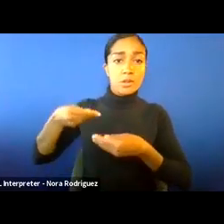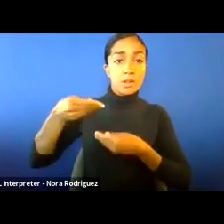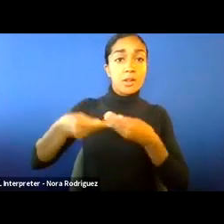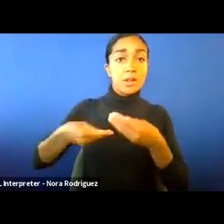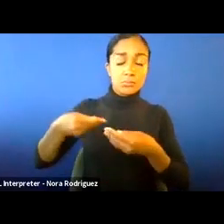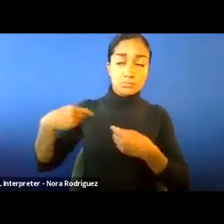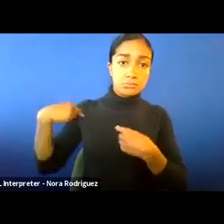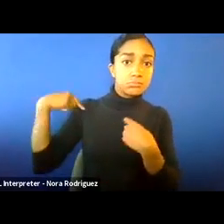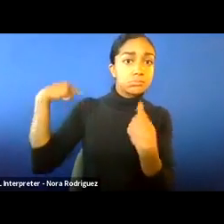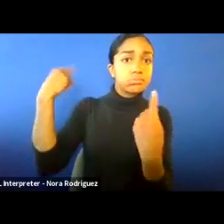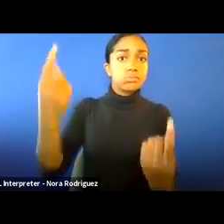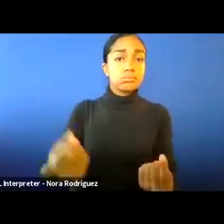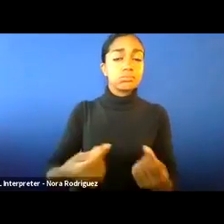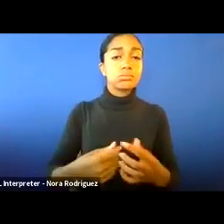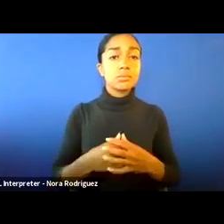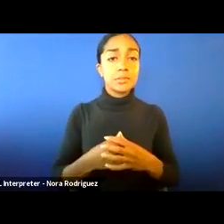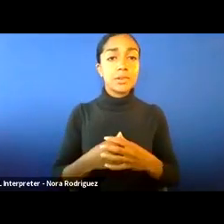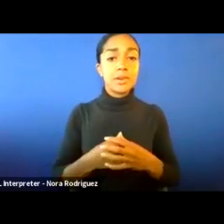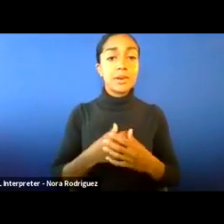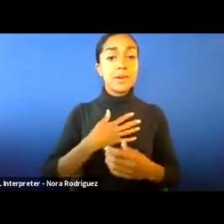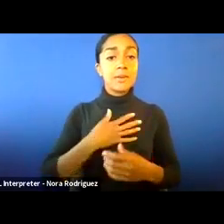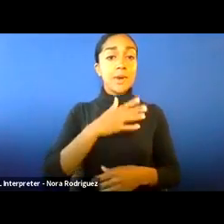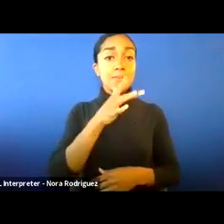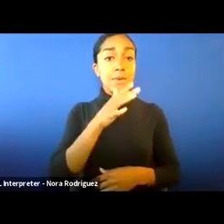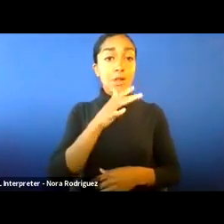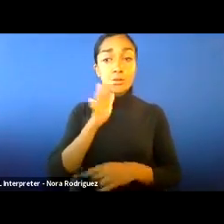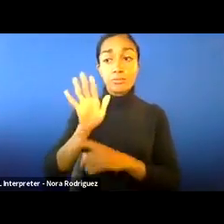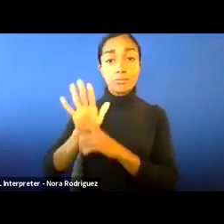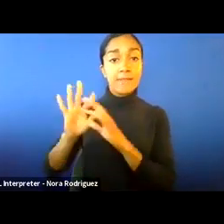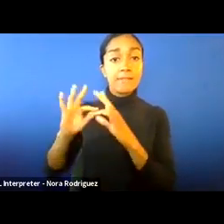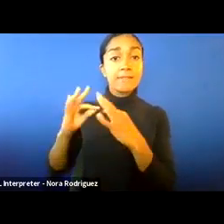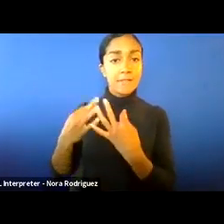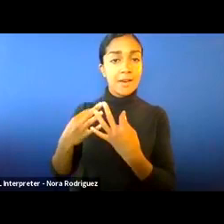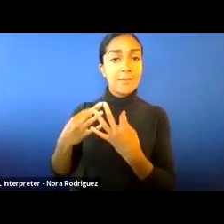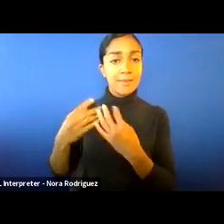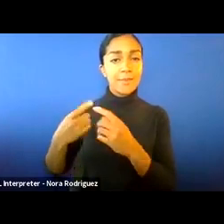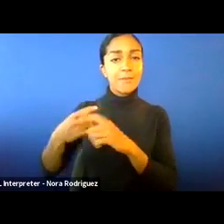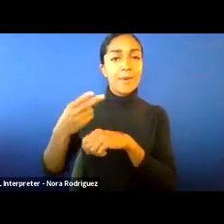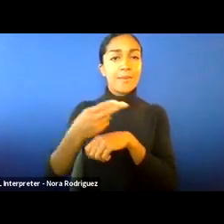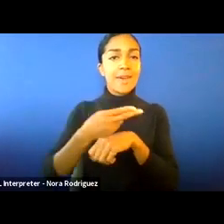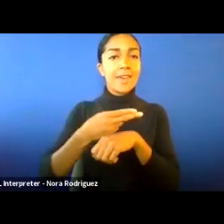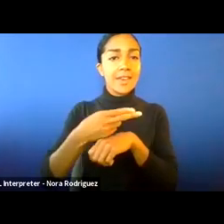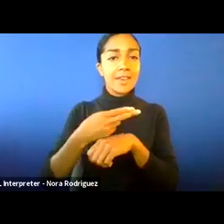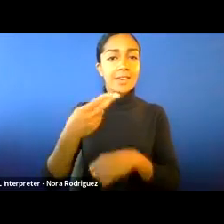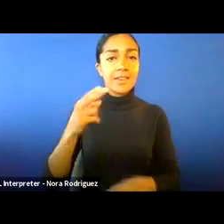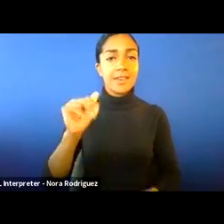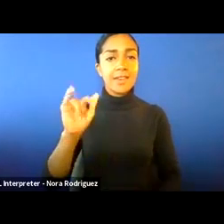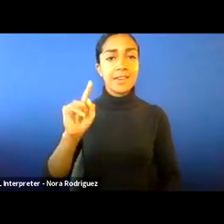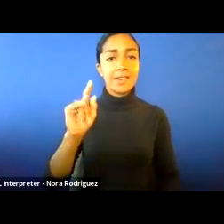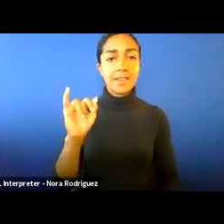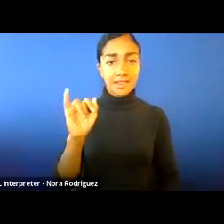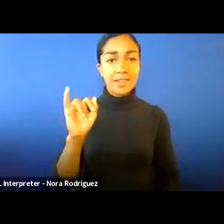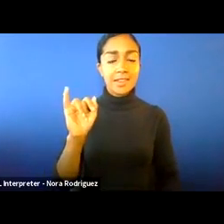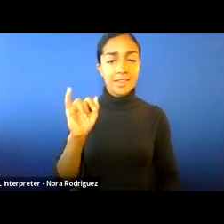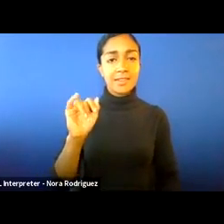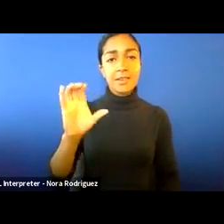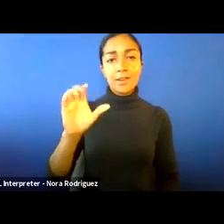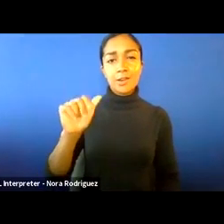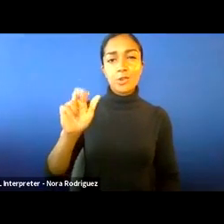generations. My mother's family is from Haiti, from a Caribbean